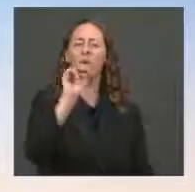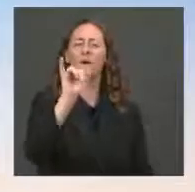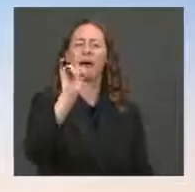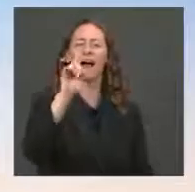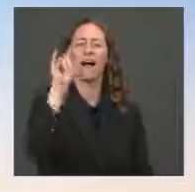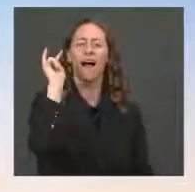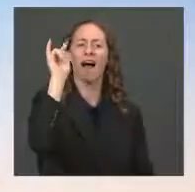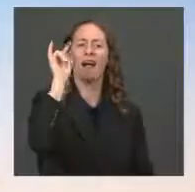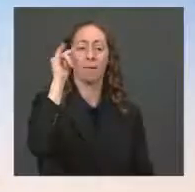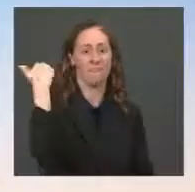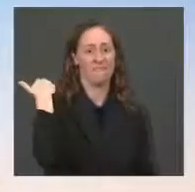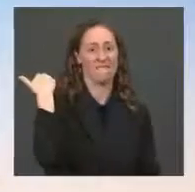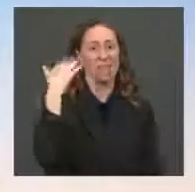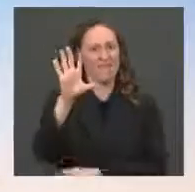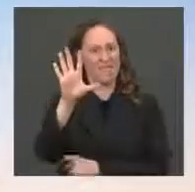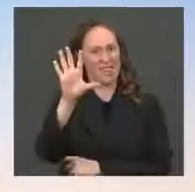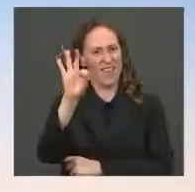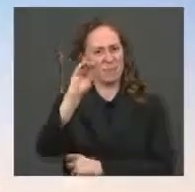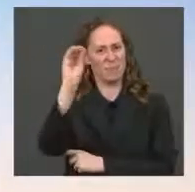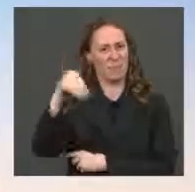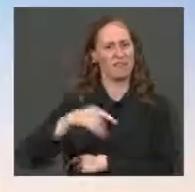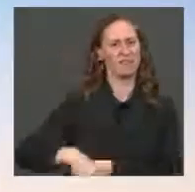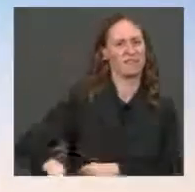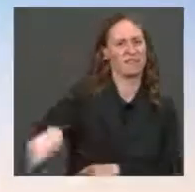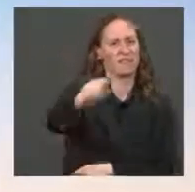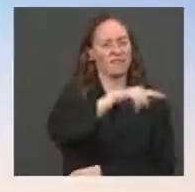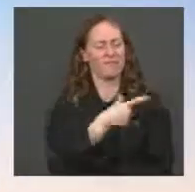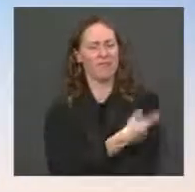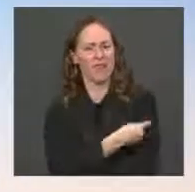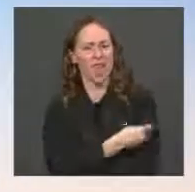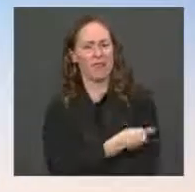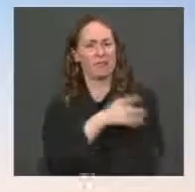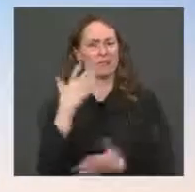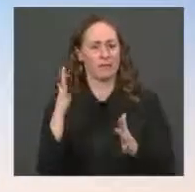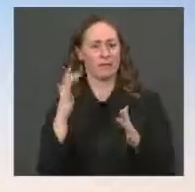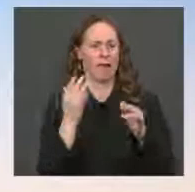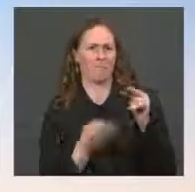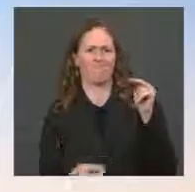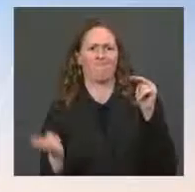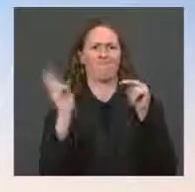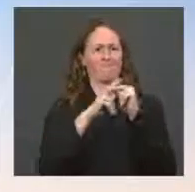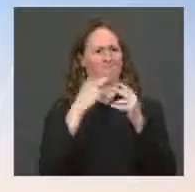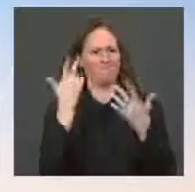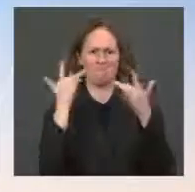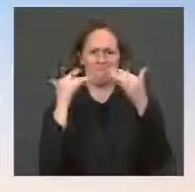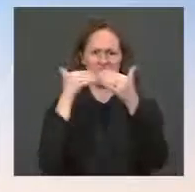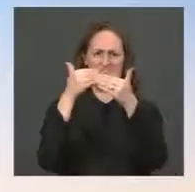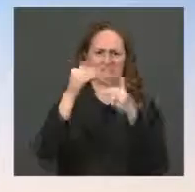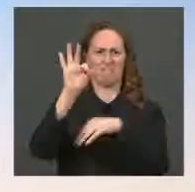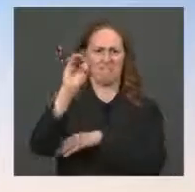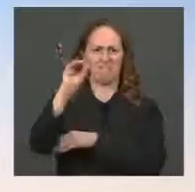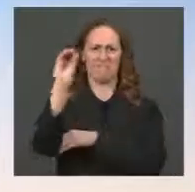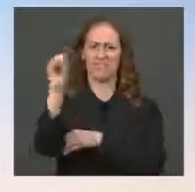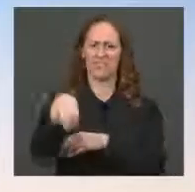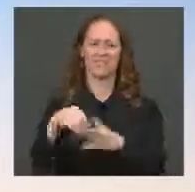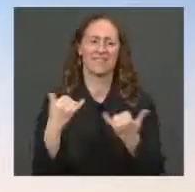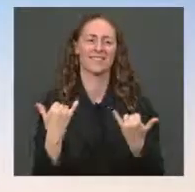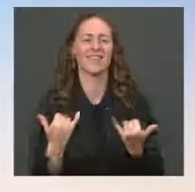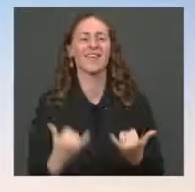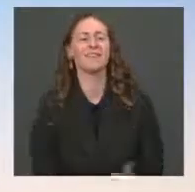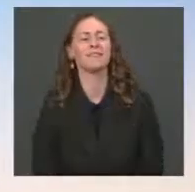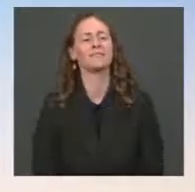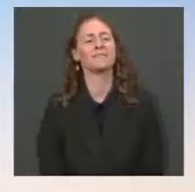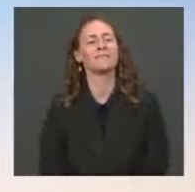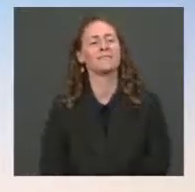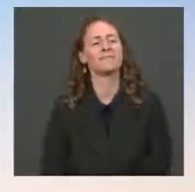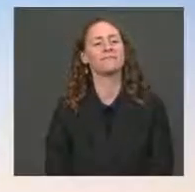to 79% in less than a month. And in Washington State, the weekly vaccination rate jumped 34% after the governor announced